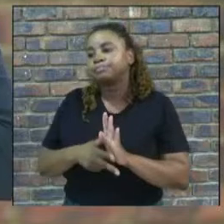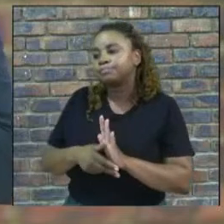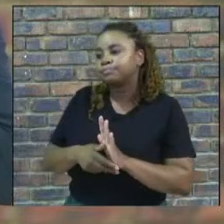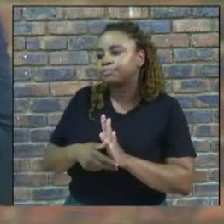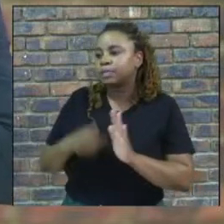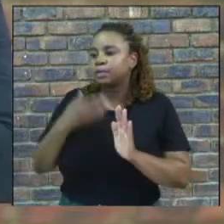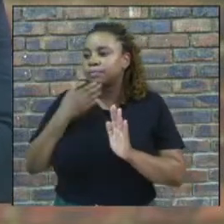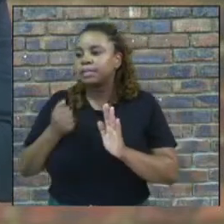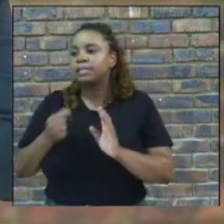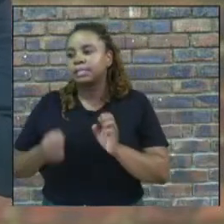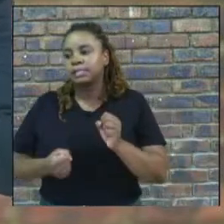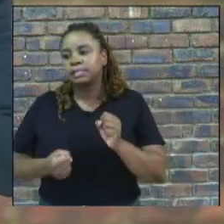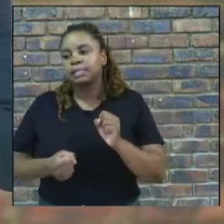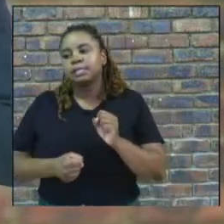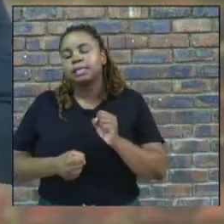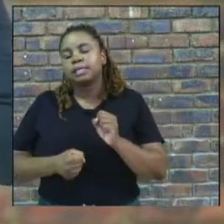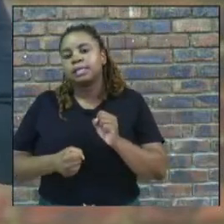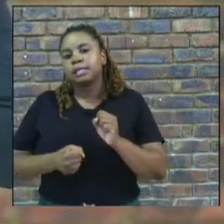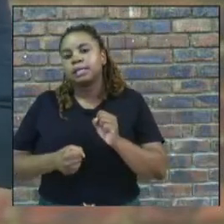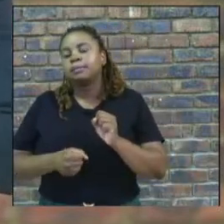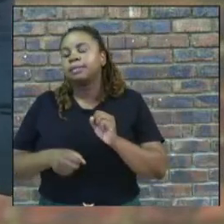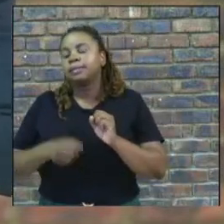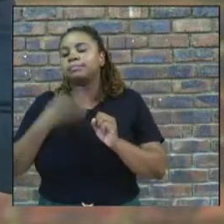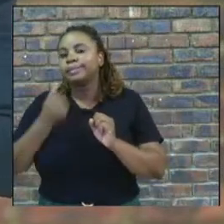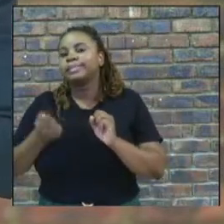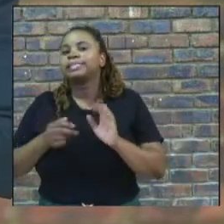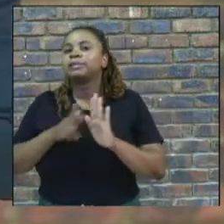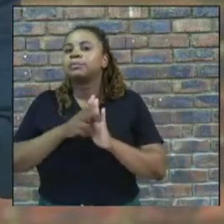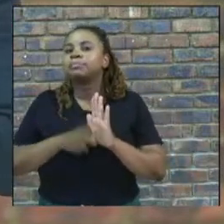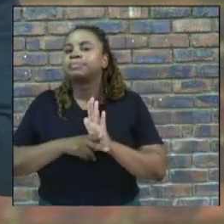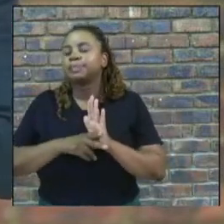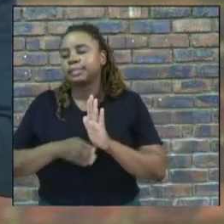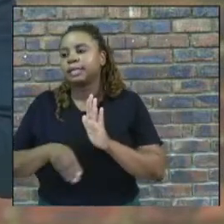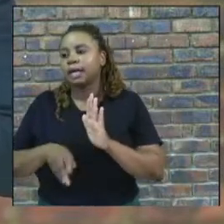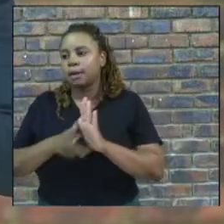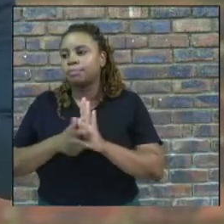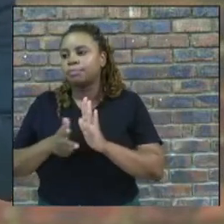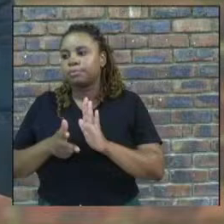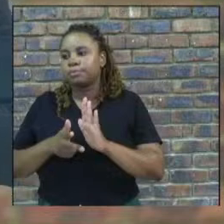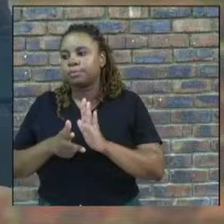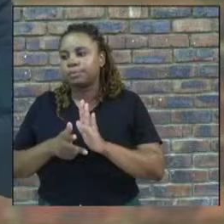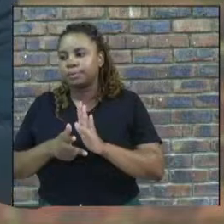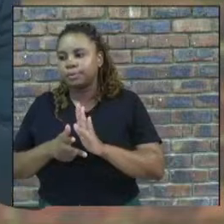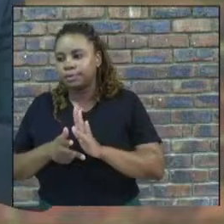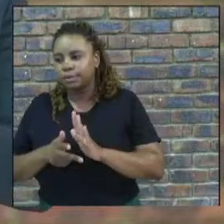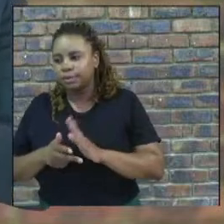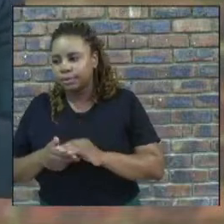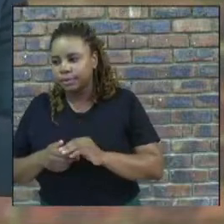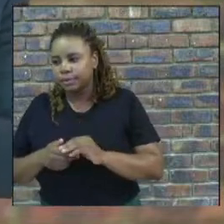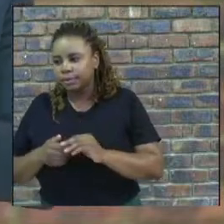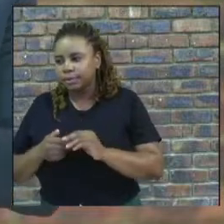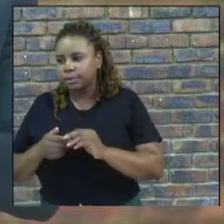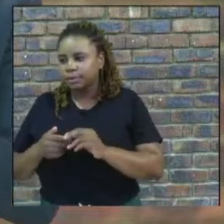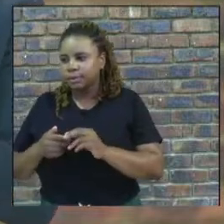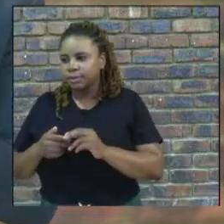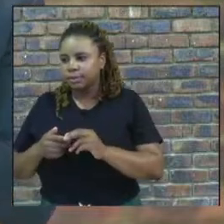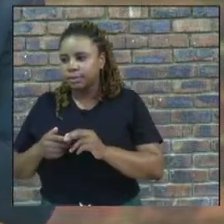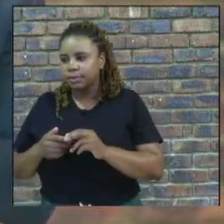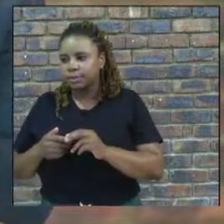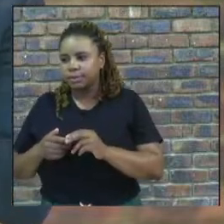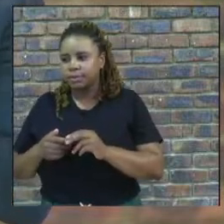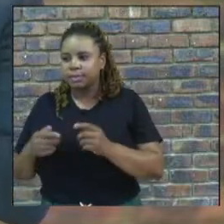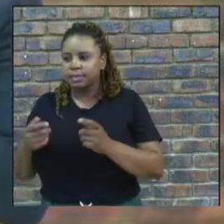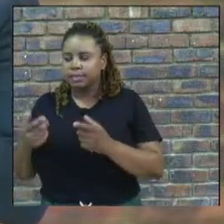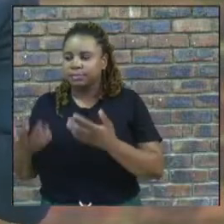few areas so that we don't find ourselves in the future as a country where we are saying, Mara, this clause is putting ourselves at